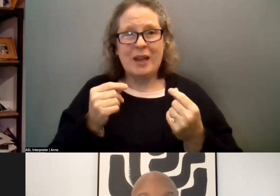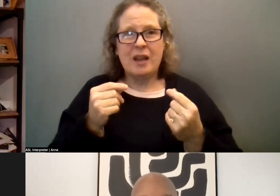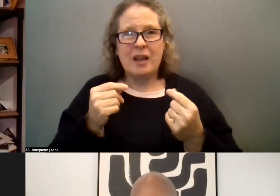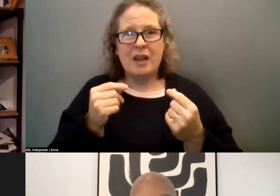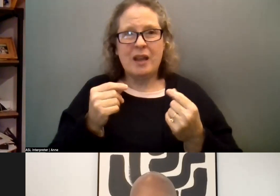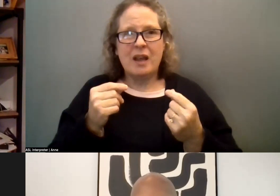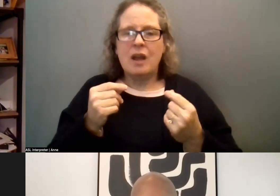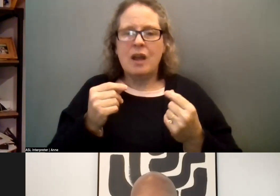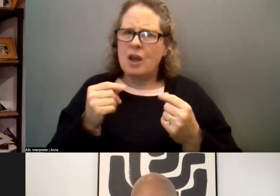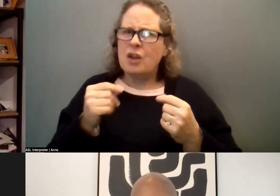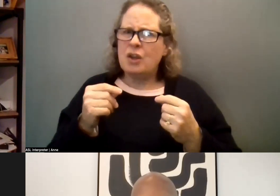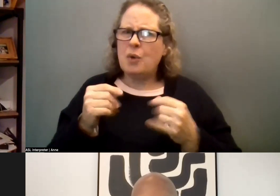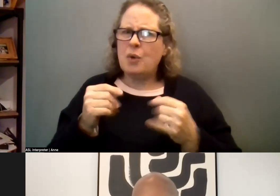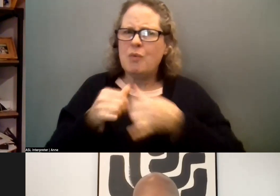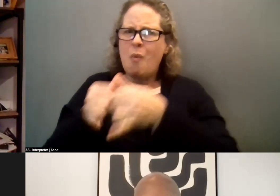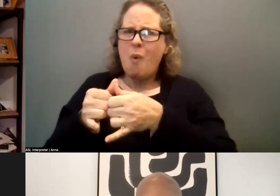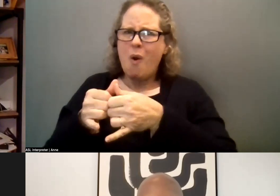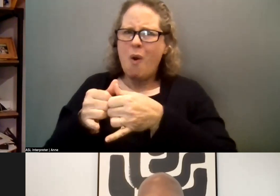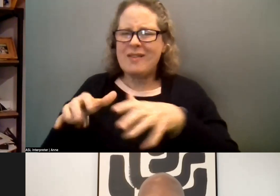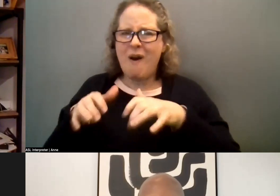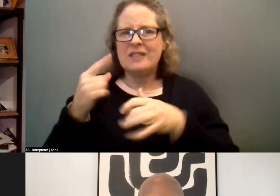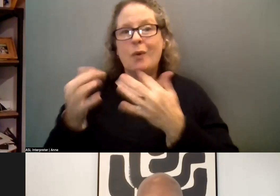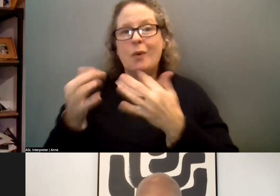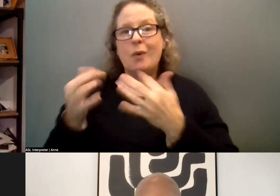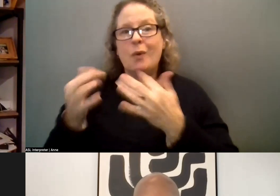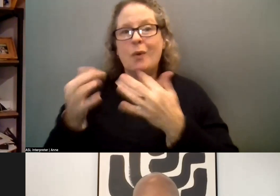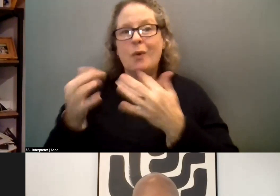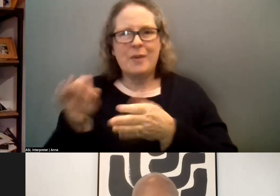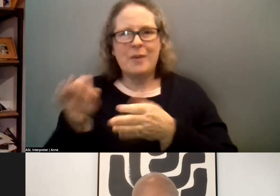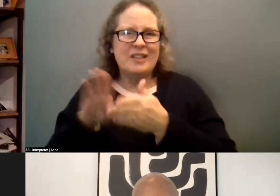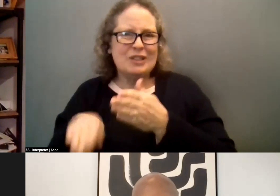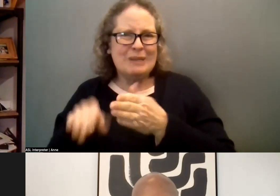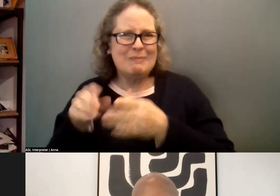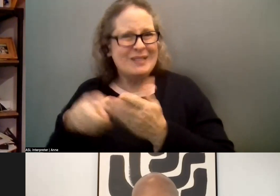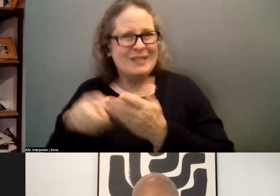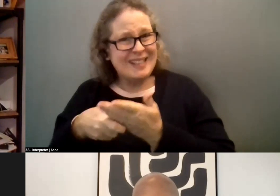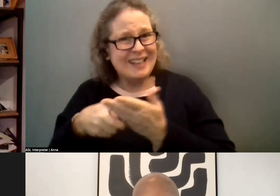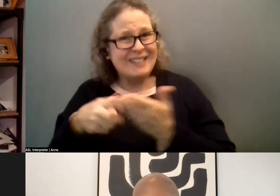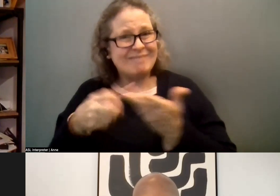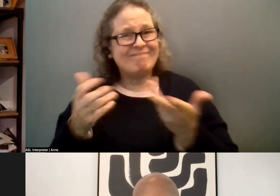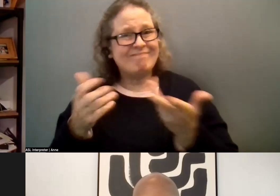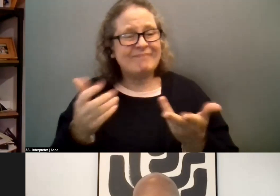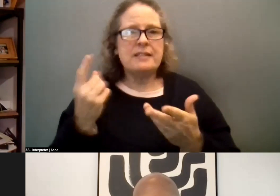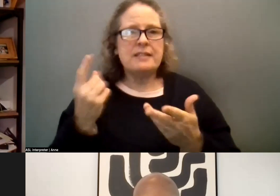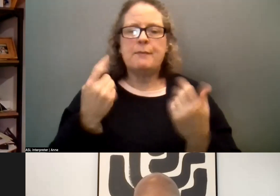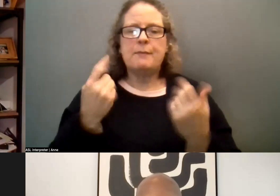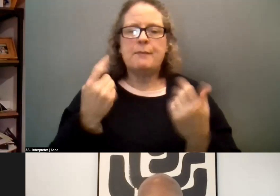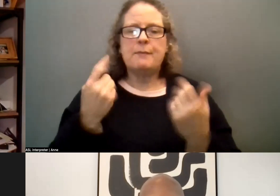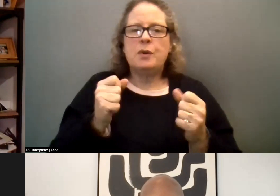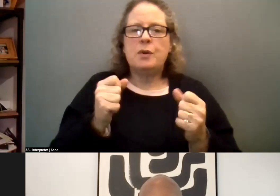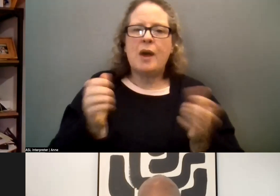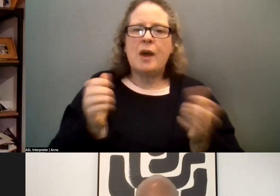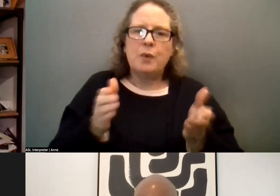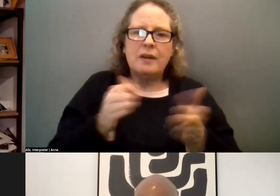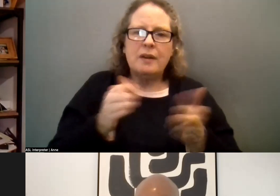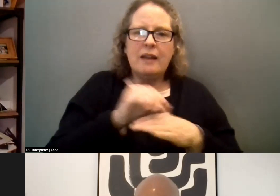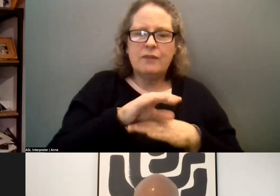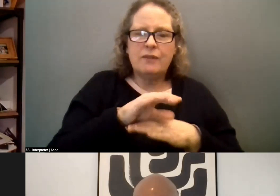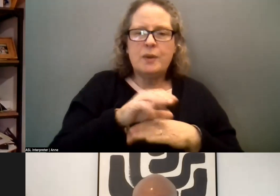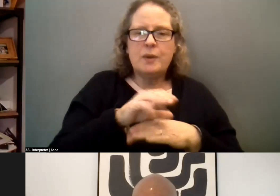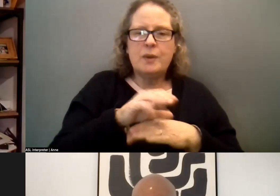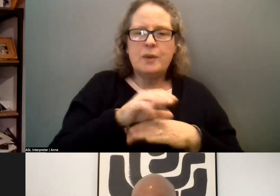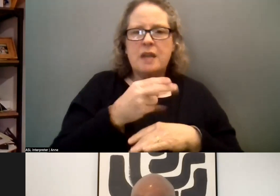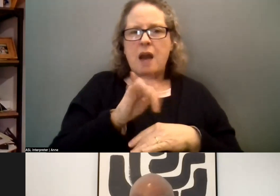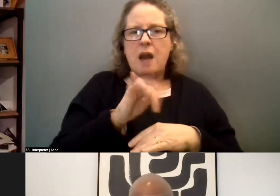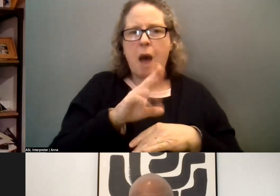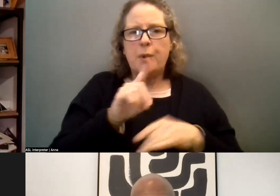ticket for. So something that we implement sometimes at Hubbard, depending on the run, is saying, hey, if we are in a place where we